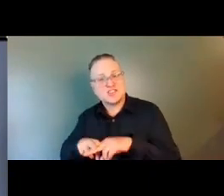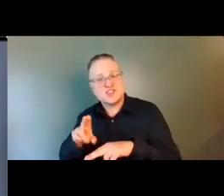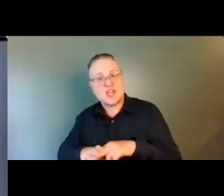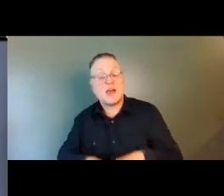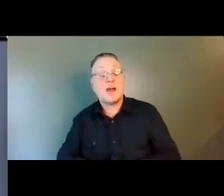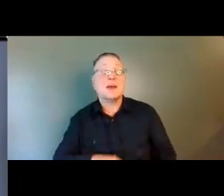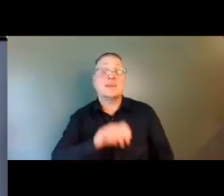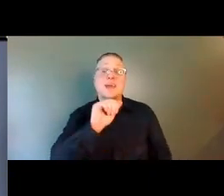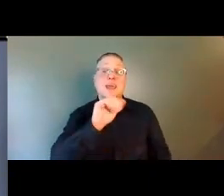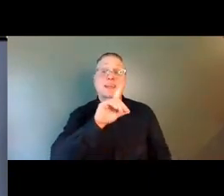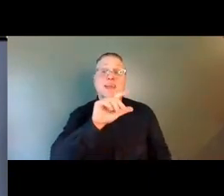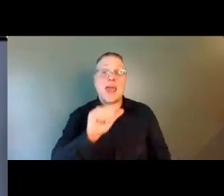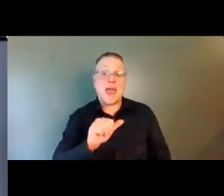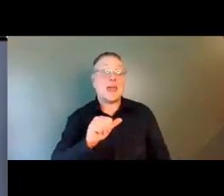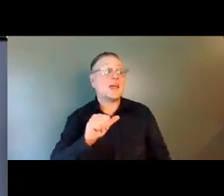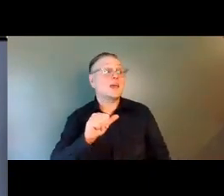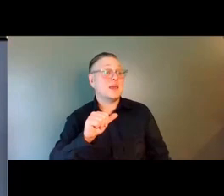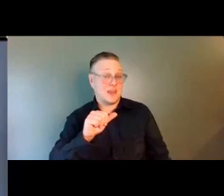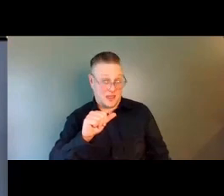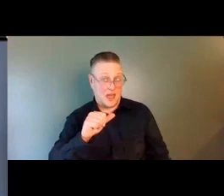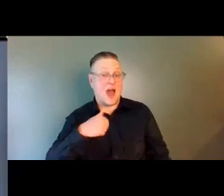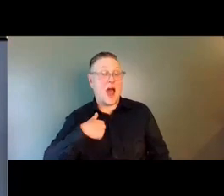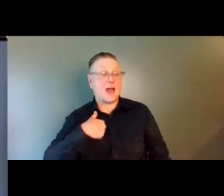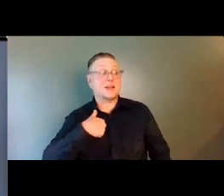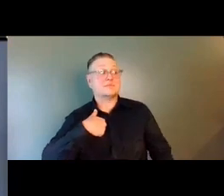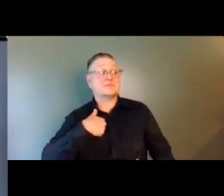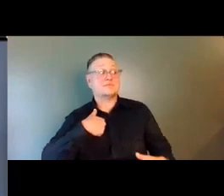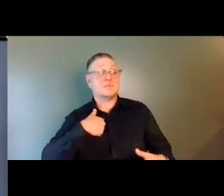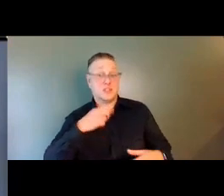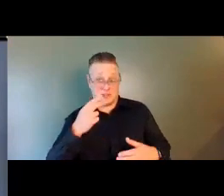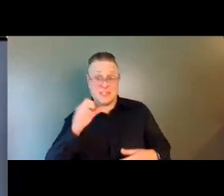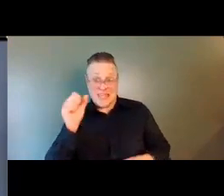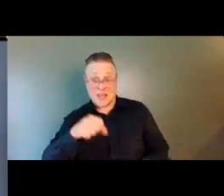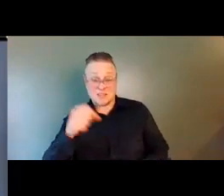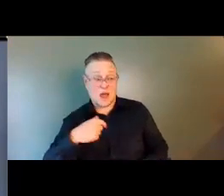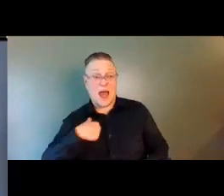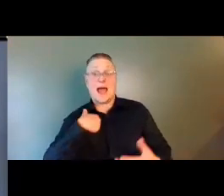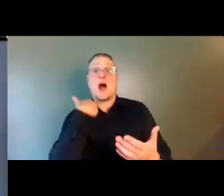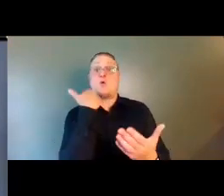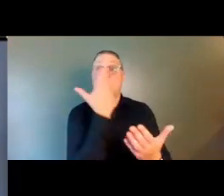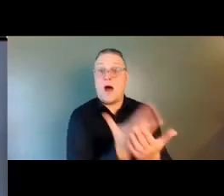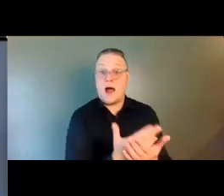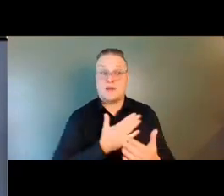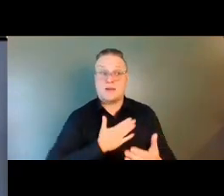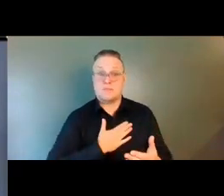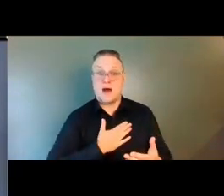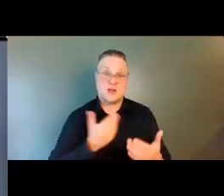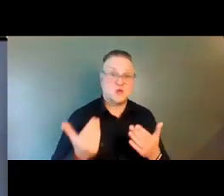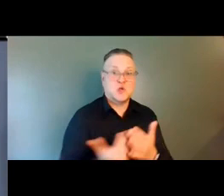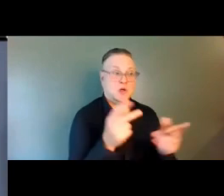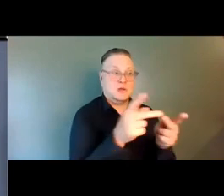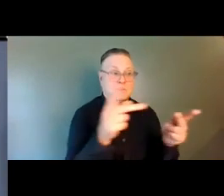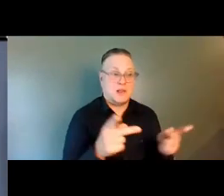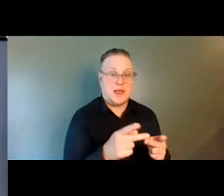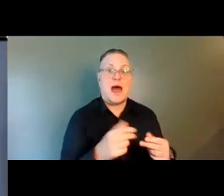make things accessible once I get there. So I might find in a hotel room with a roll-in shower, but I got to get from point A to point